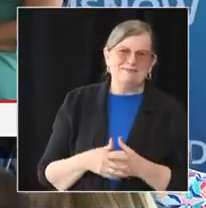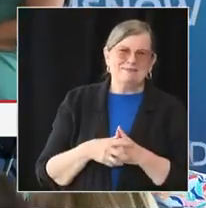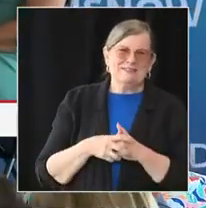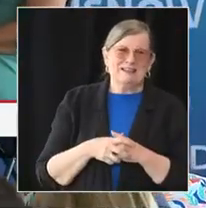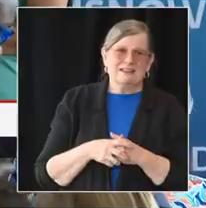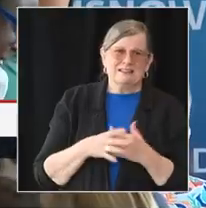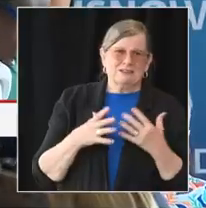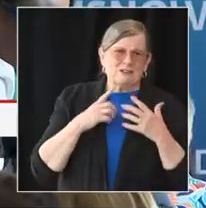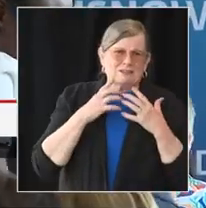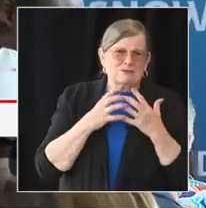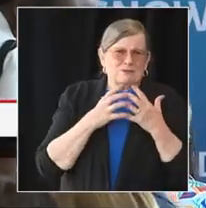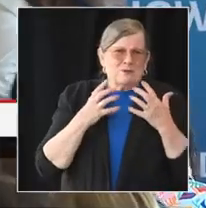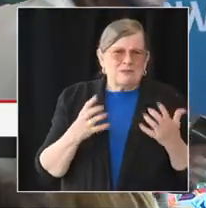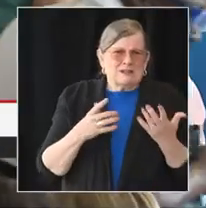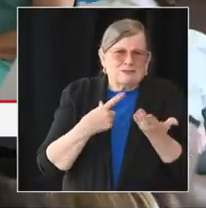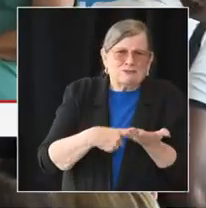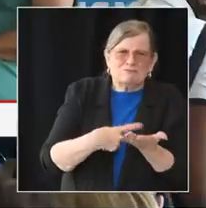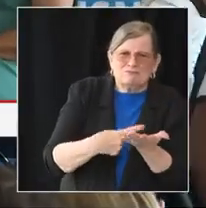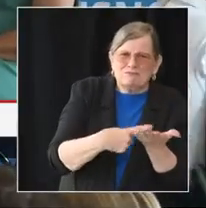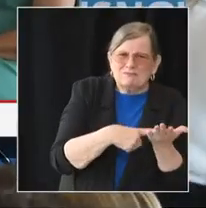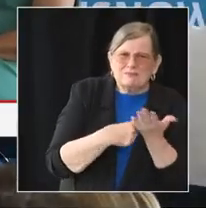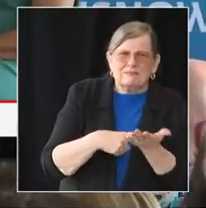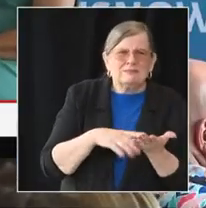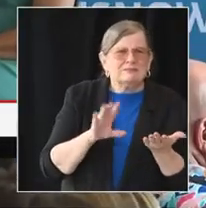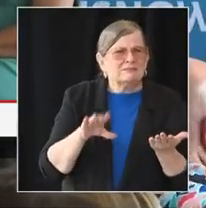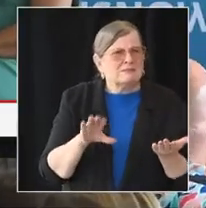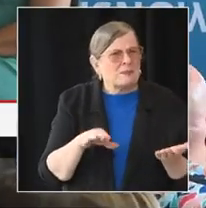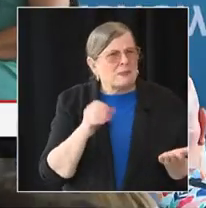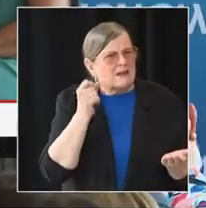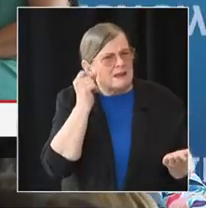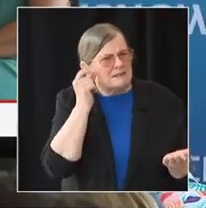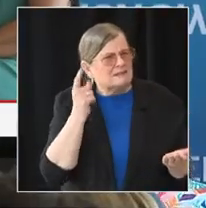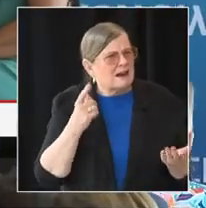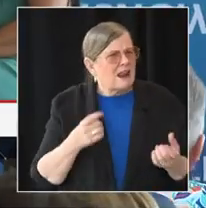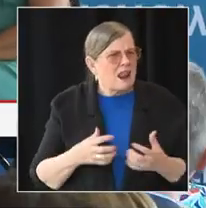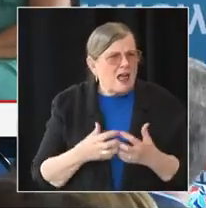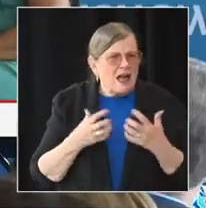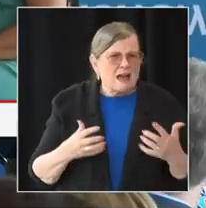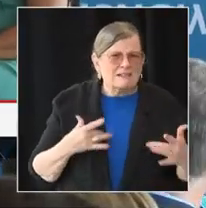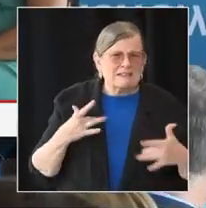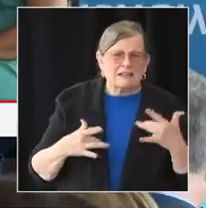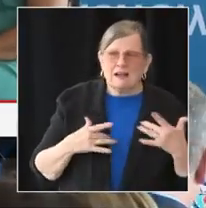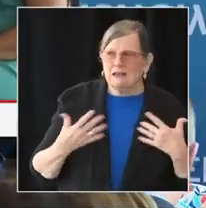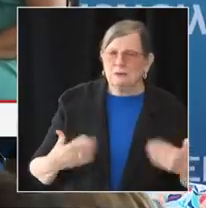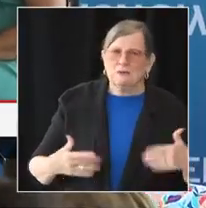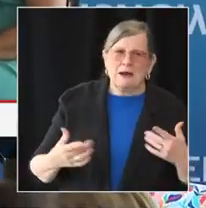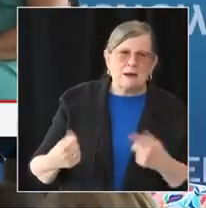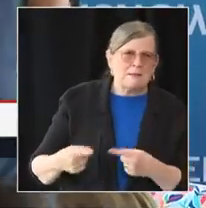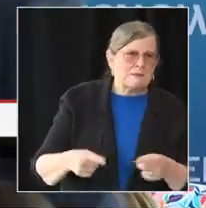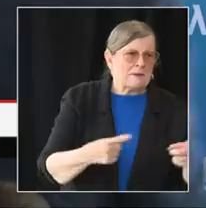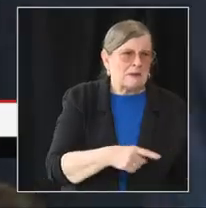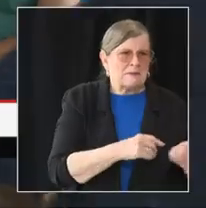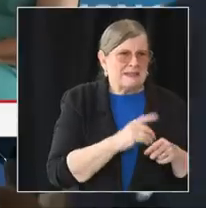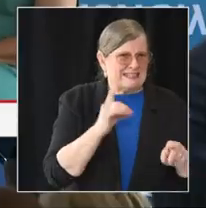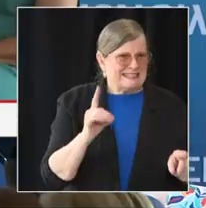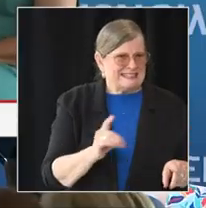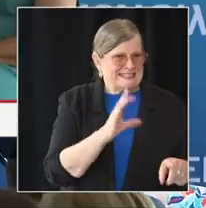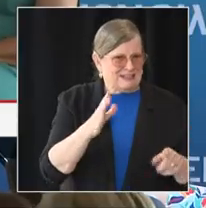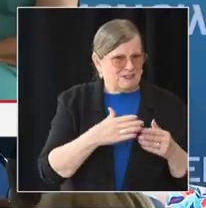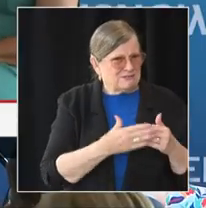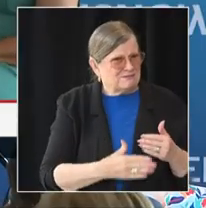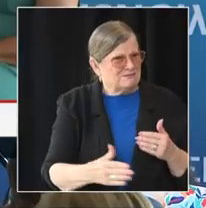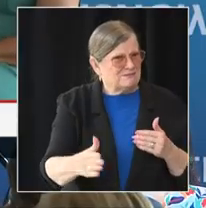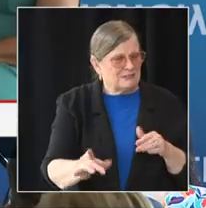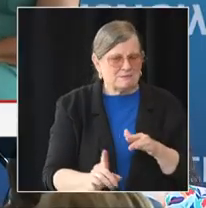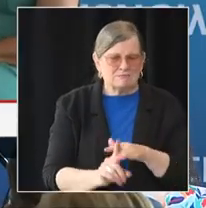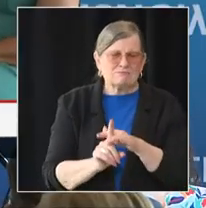Indeed. There's a lot of excitement going on in the district, and we're so happy about that. But there have been some challenges,